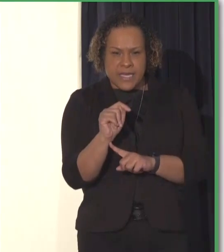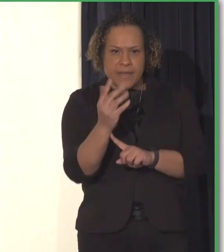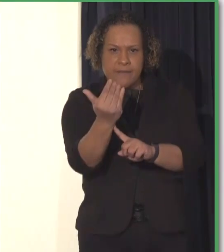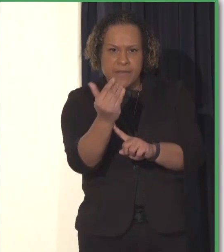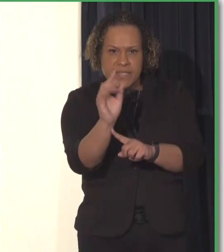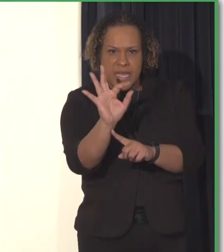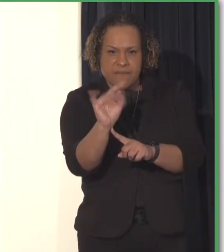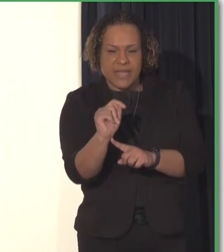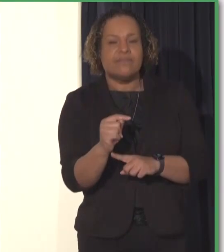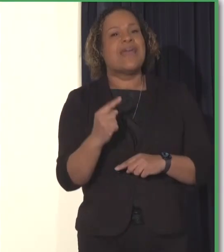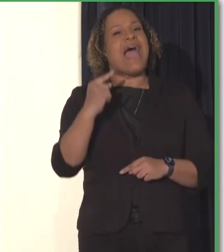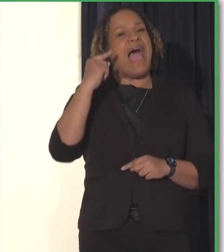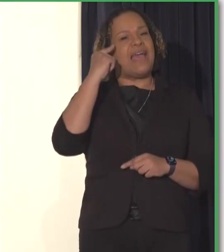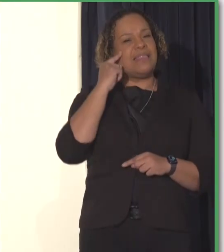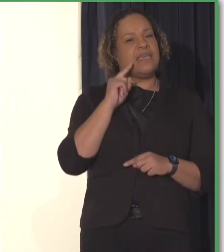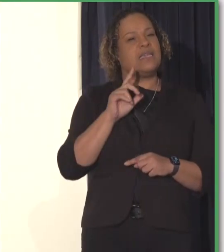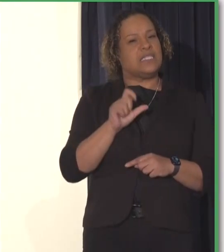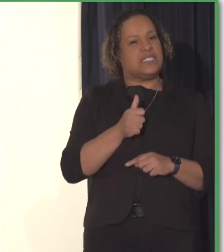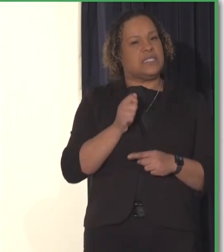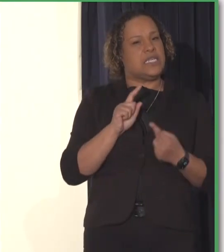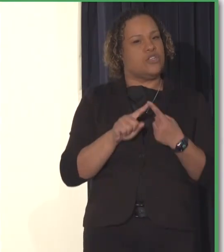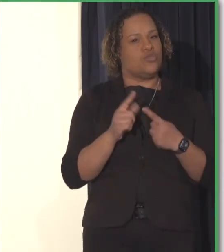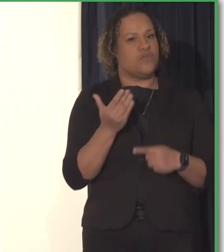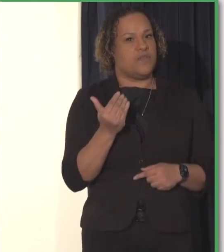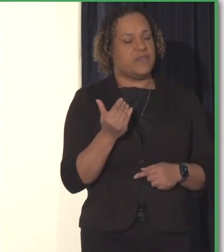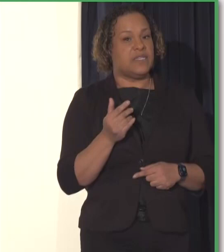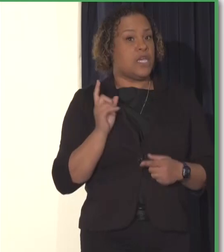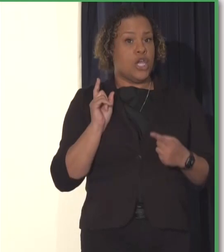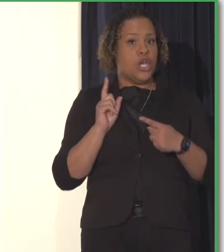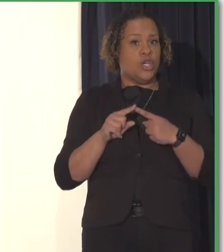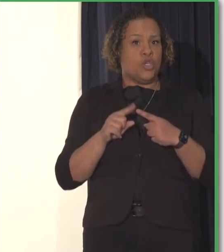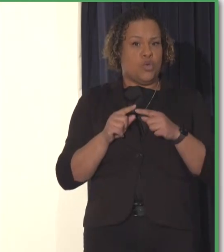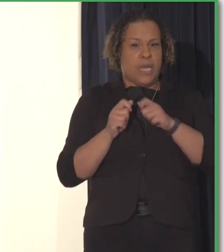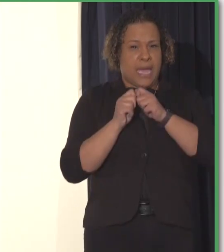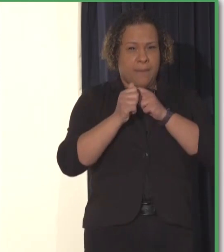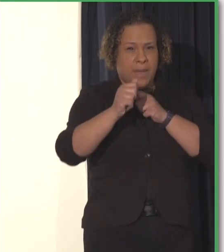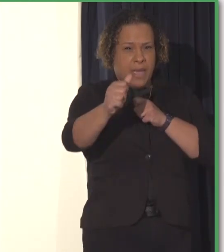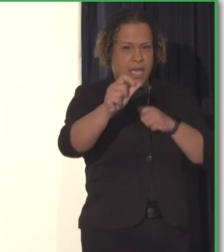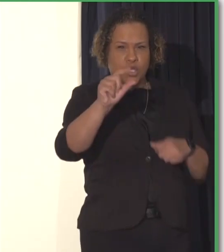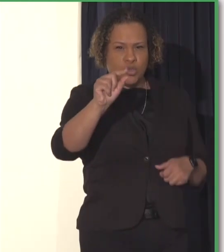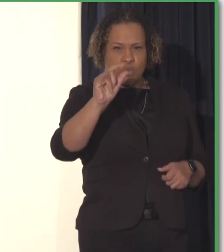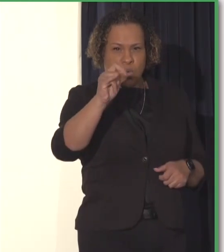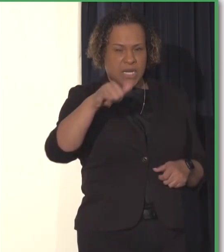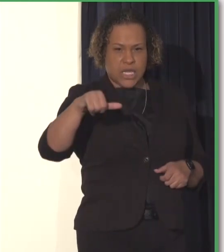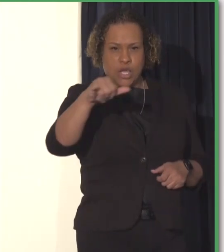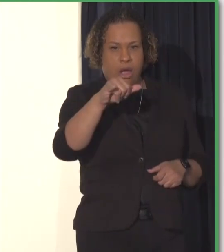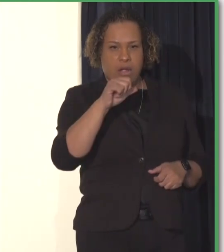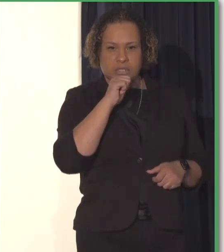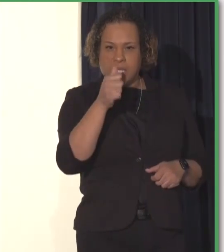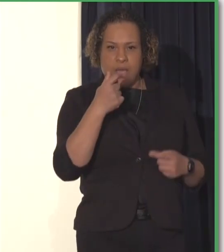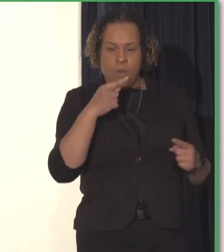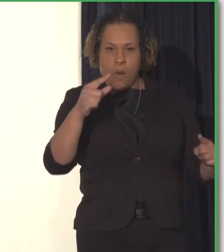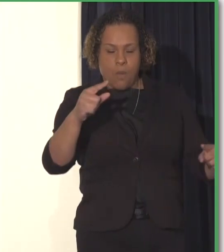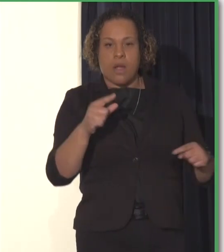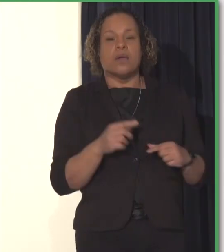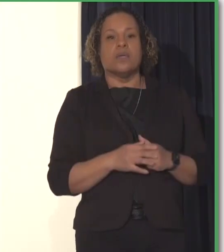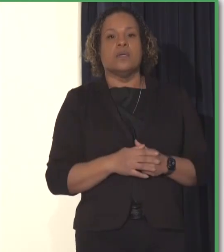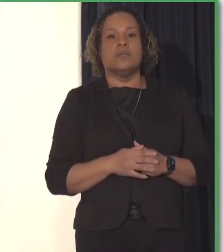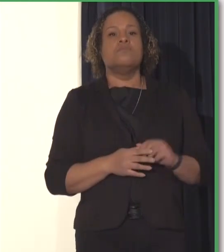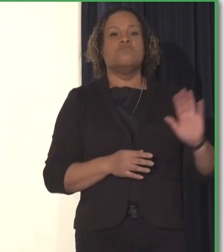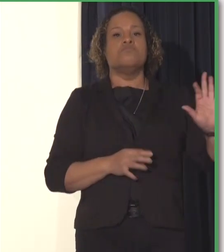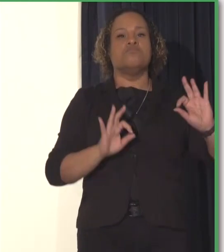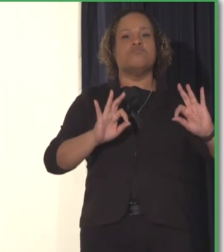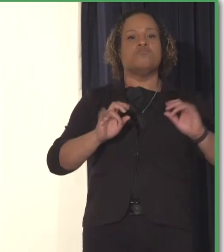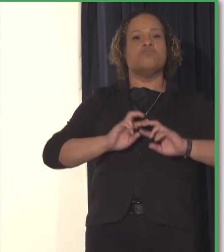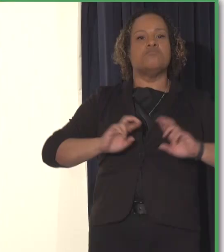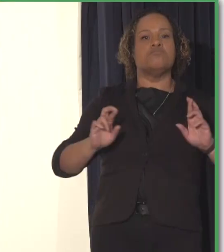feet. Okay, got it. You can't be like 20 yards away. It's not going to work. Okay, all right. I'm all set, Chair.